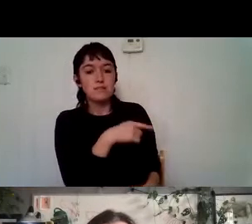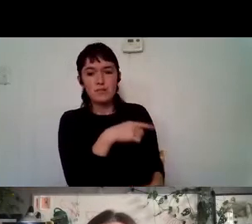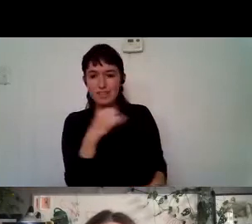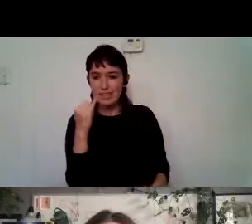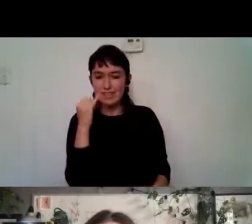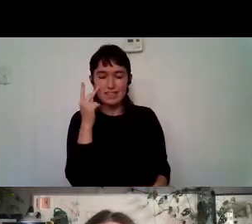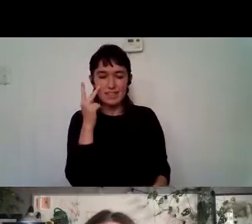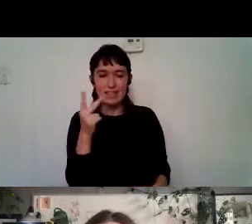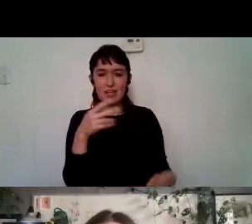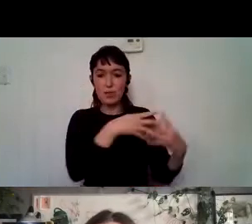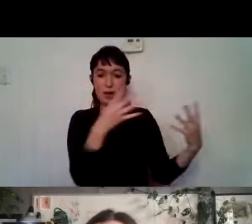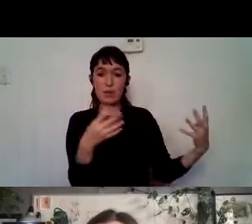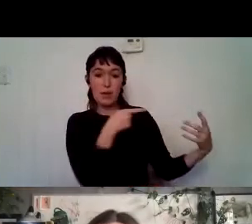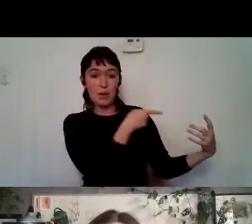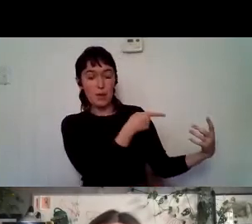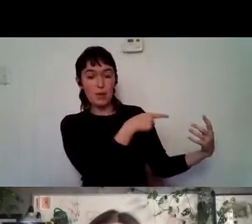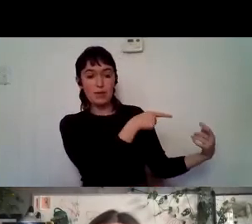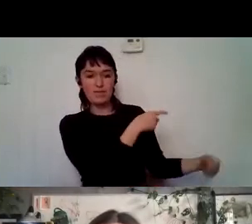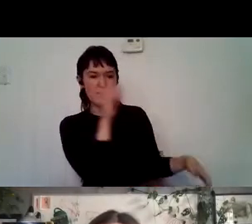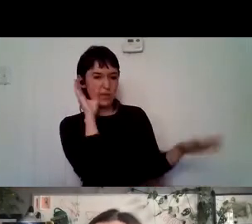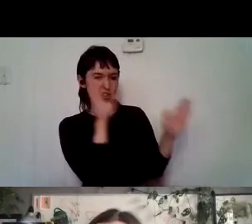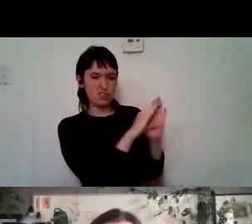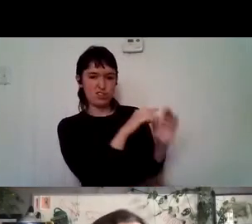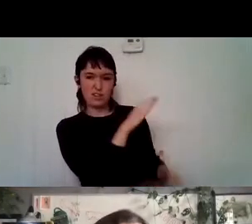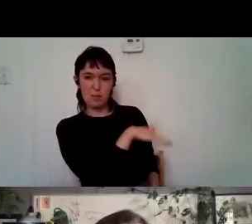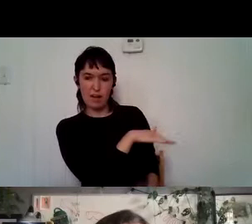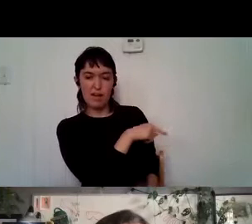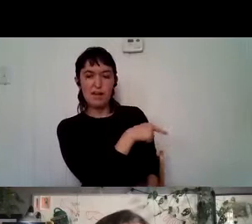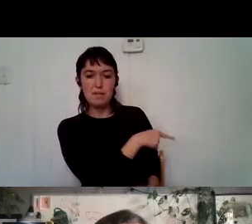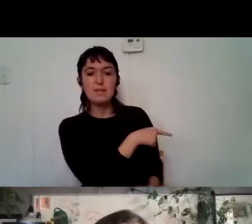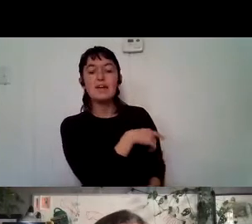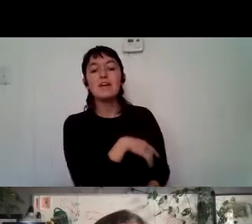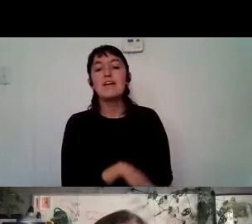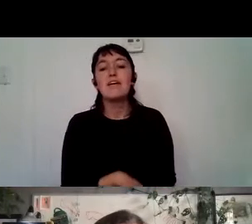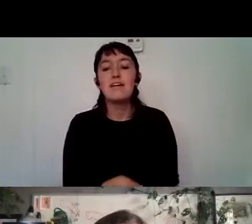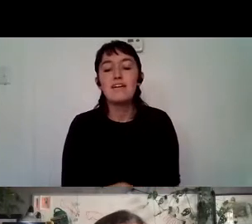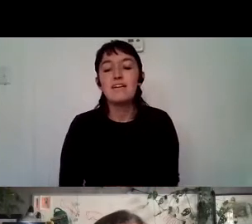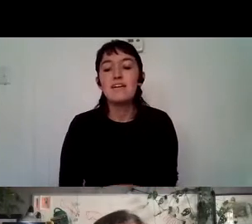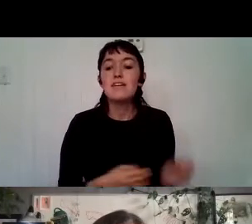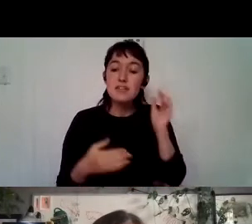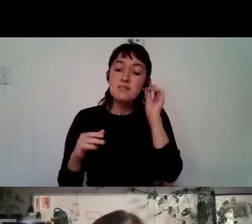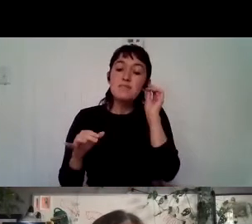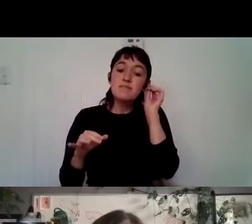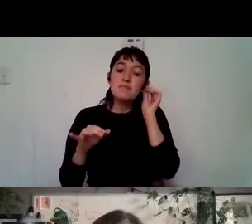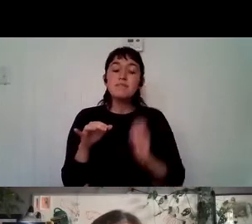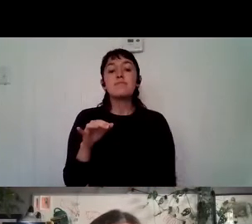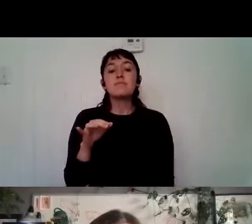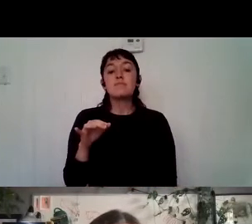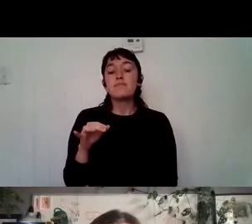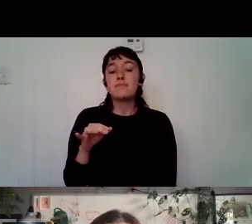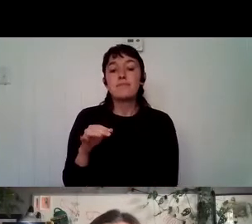got there actually 2 weeks ago, so I'm just back from the Galapagos Islands. And that way we